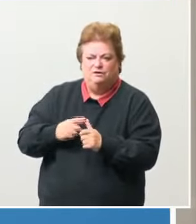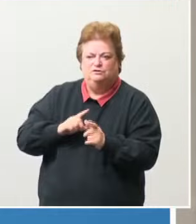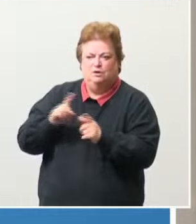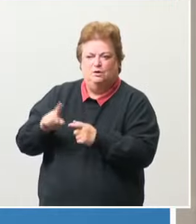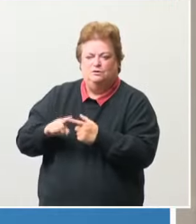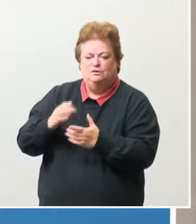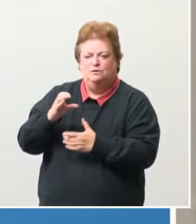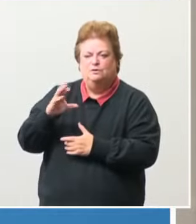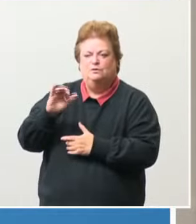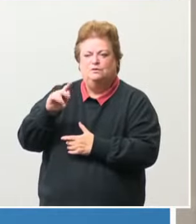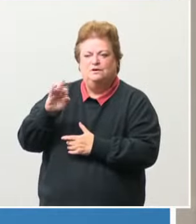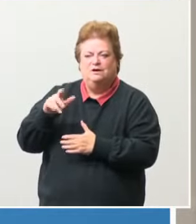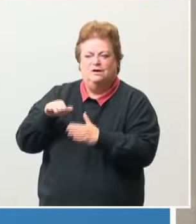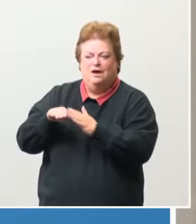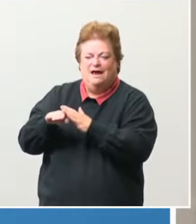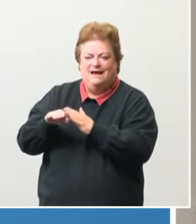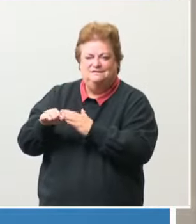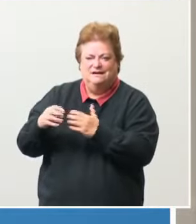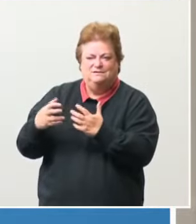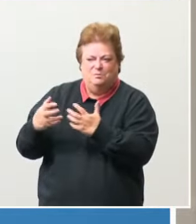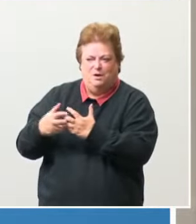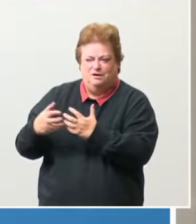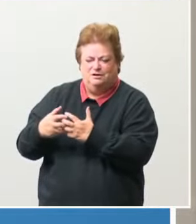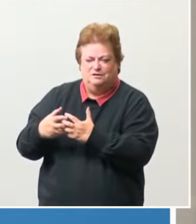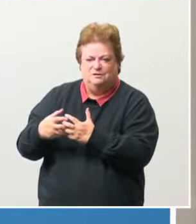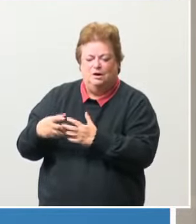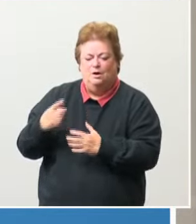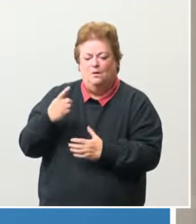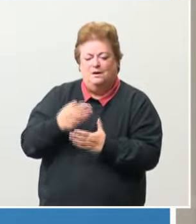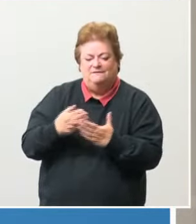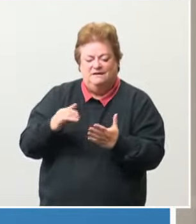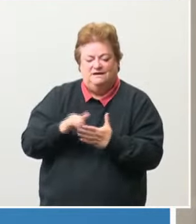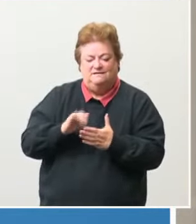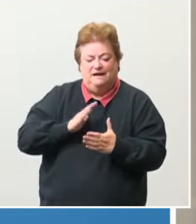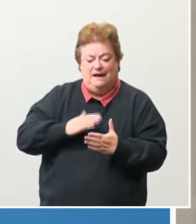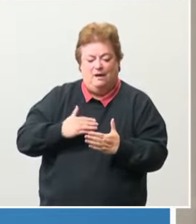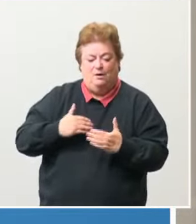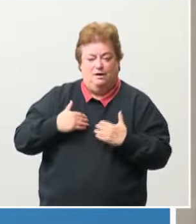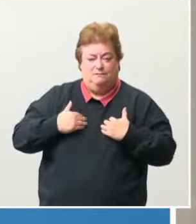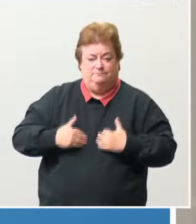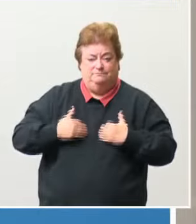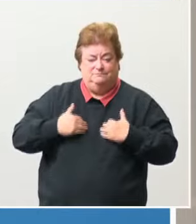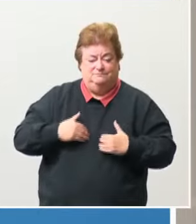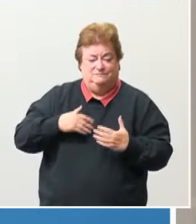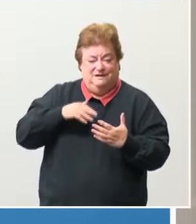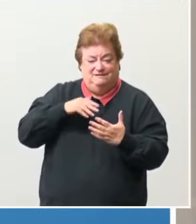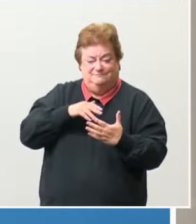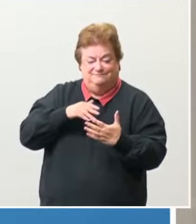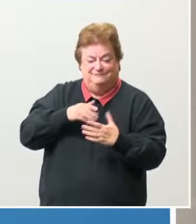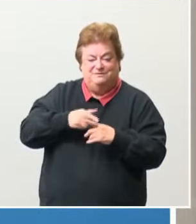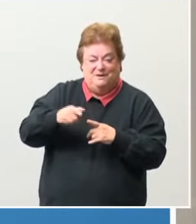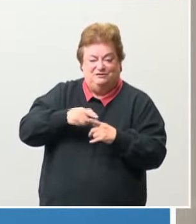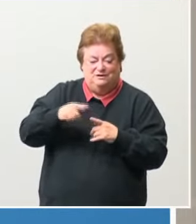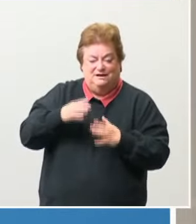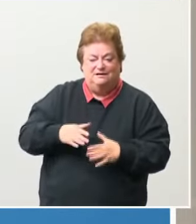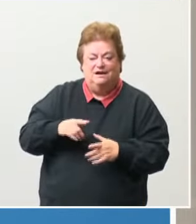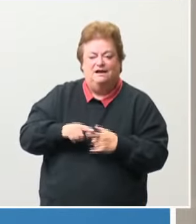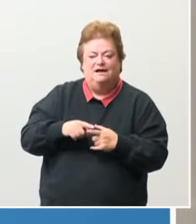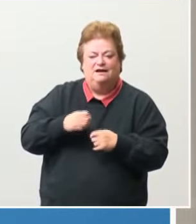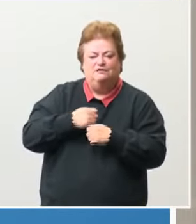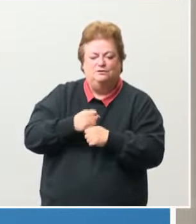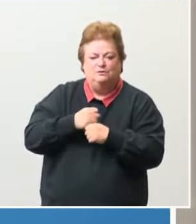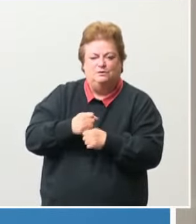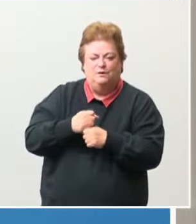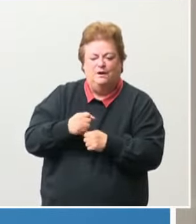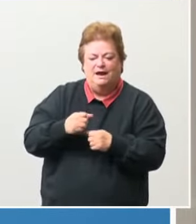critical access partners. One of the things that our pulmonologists have been able to do is create arrangements out in